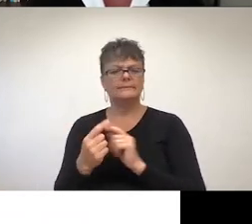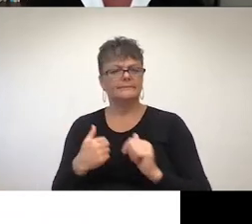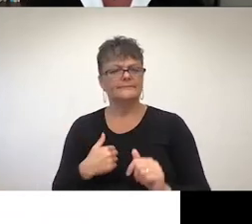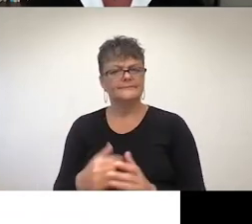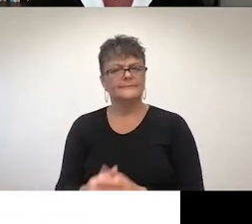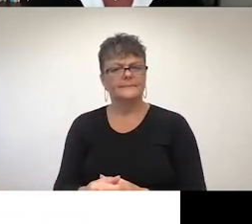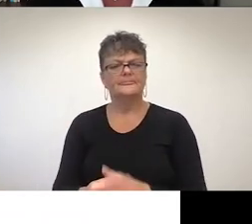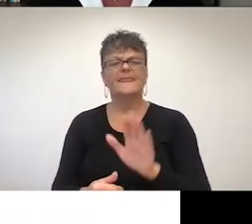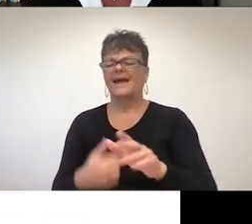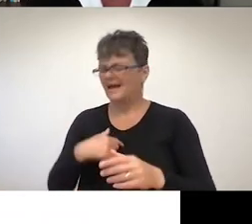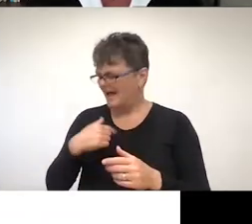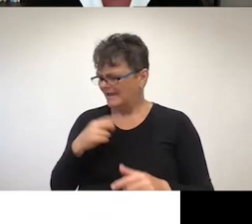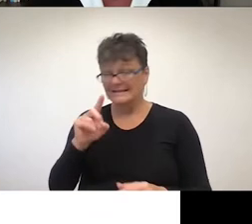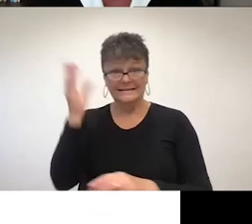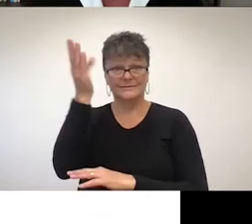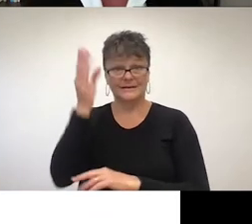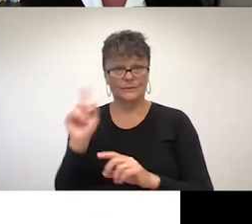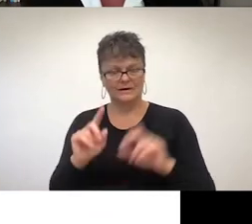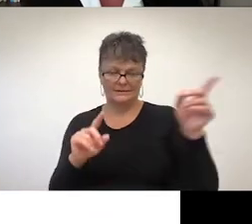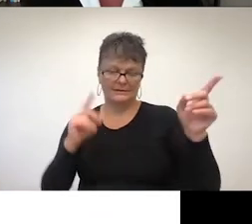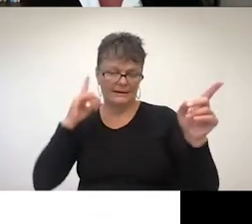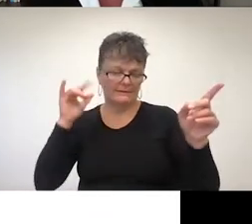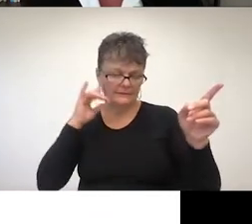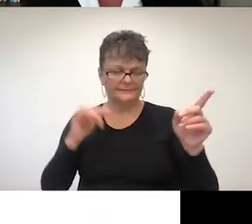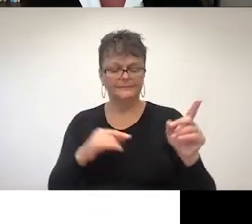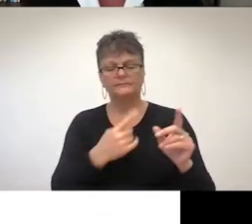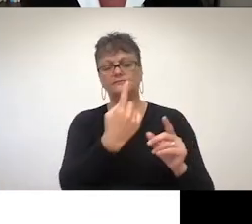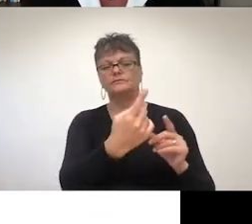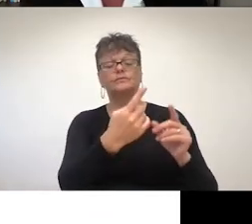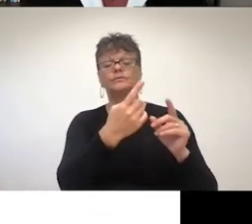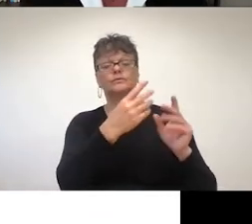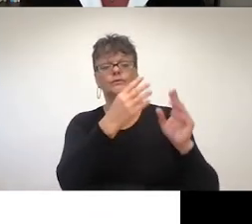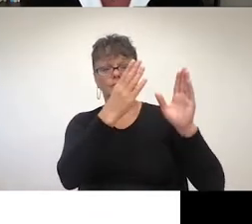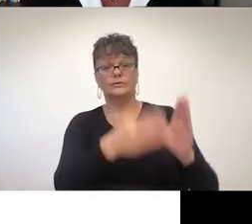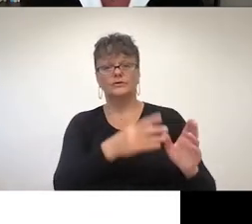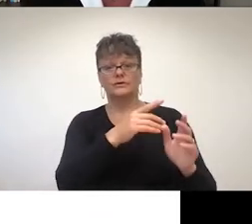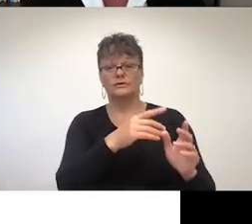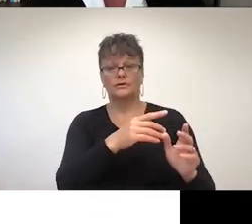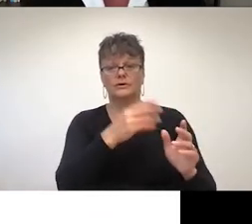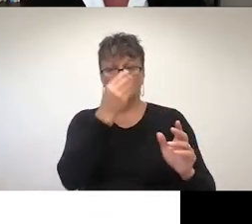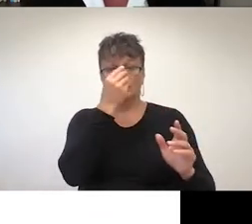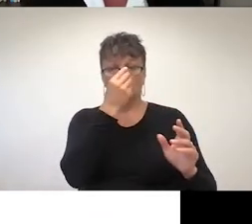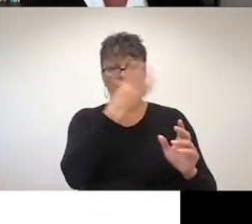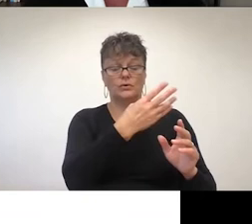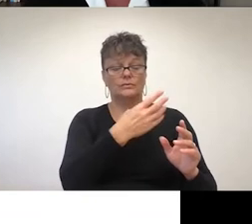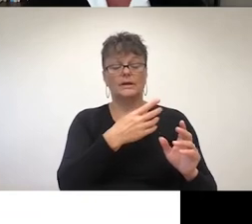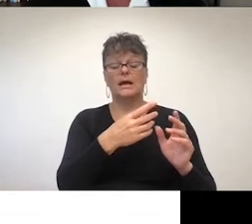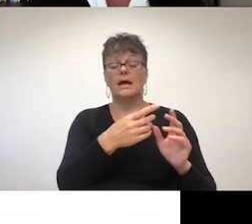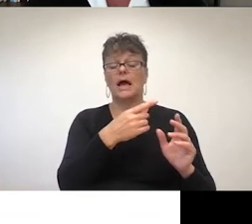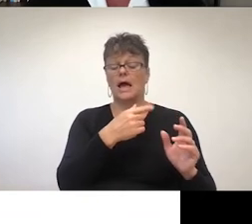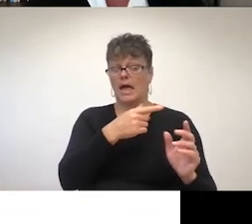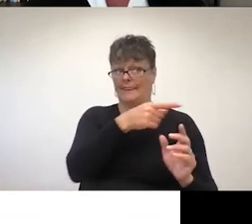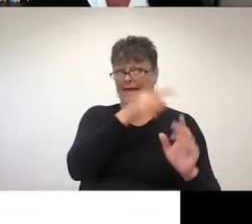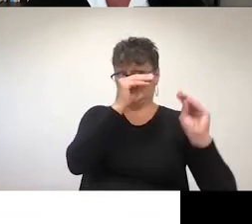in California, and somebody put in the chat box, she said, I tell my students that A students go to tutoring. So let's message,